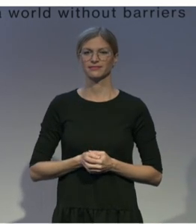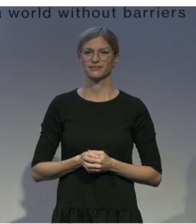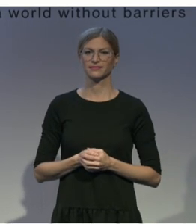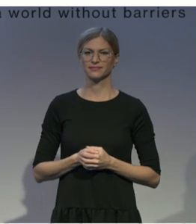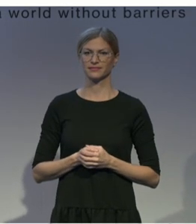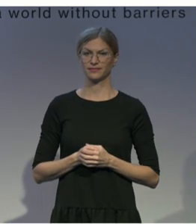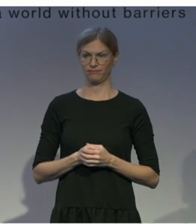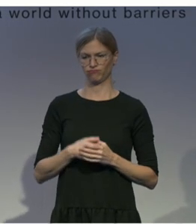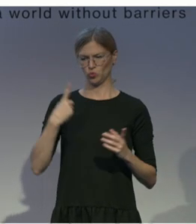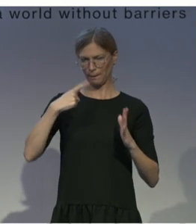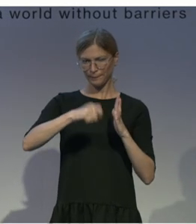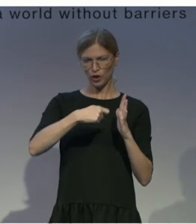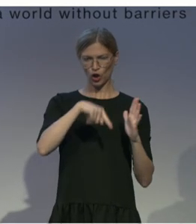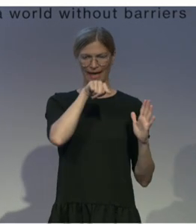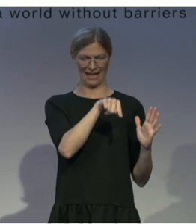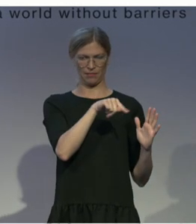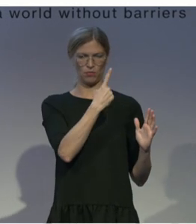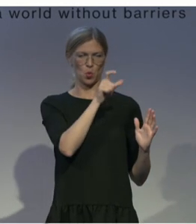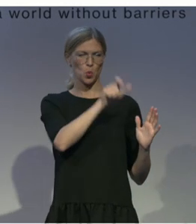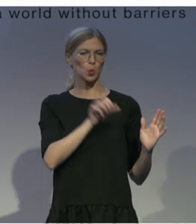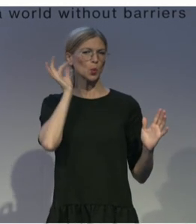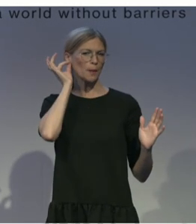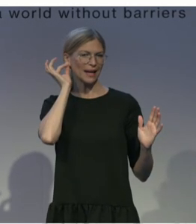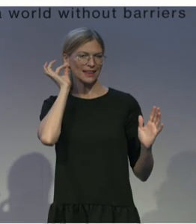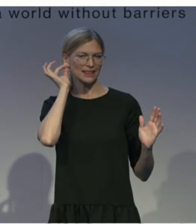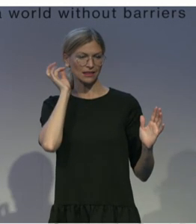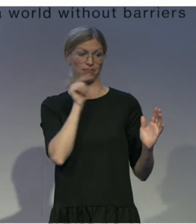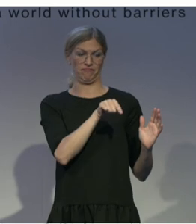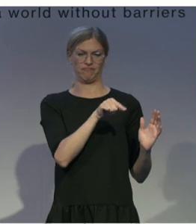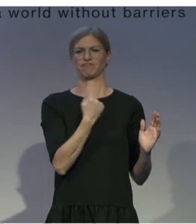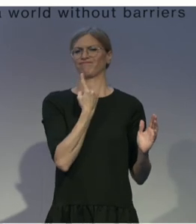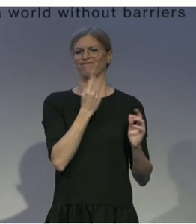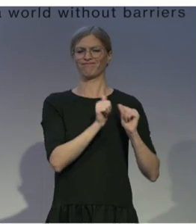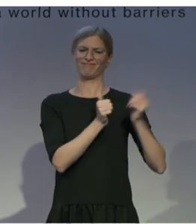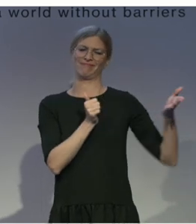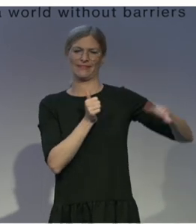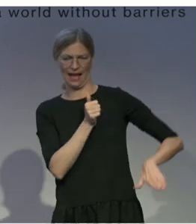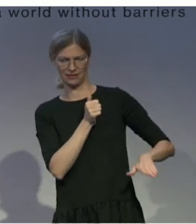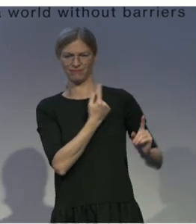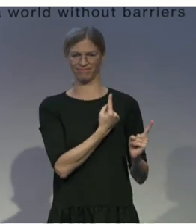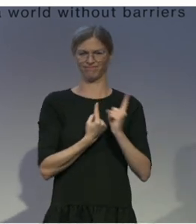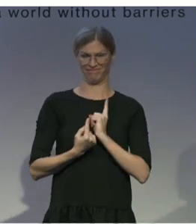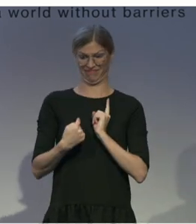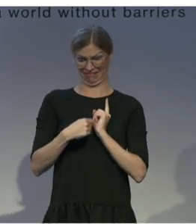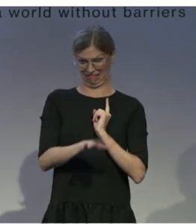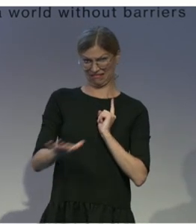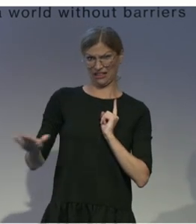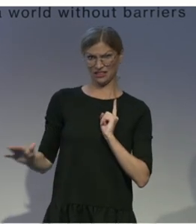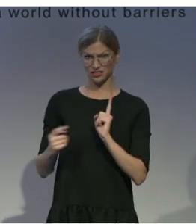area who was recently widowed, and she was talking about her children, her older children. So she says